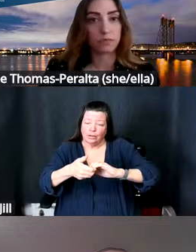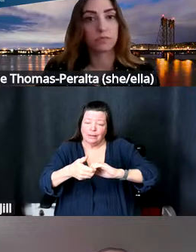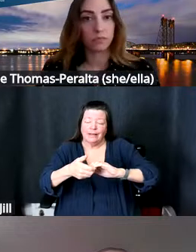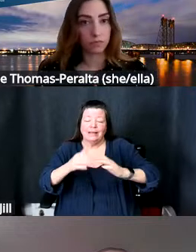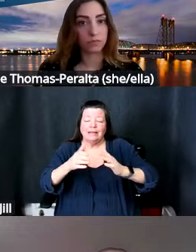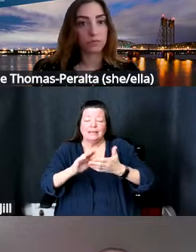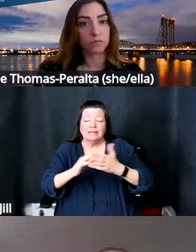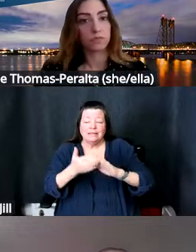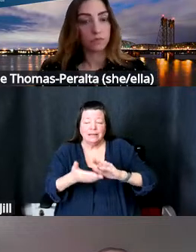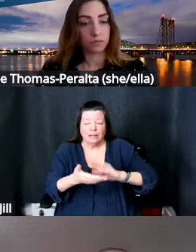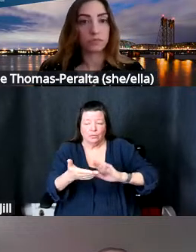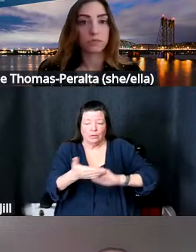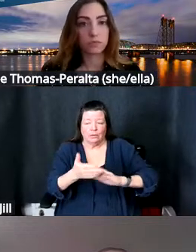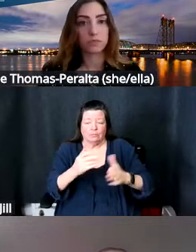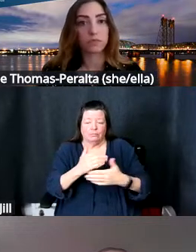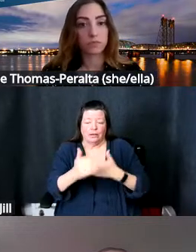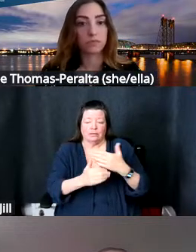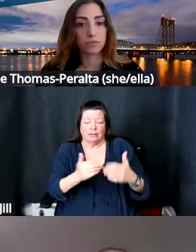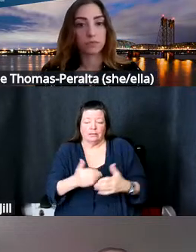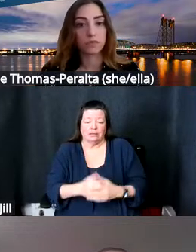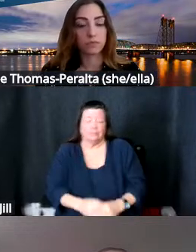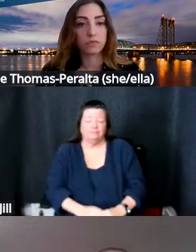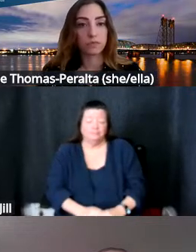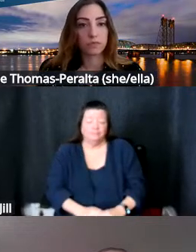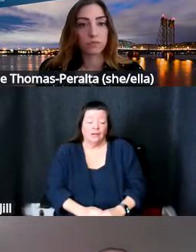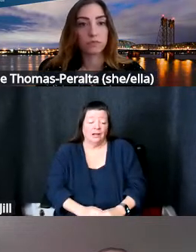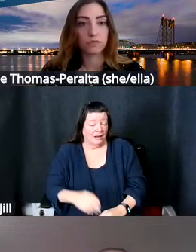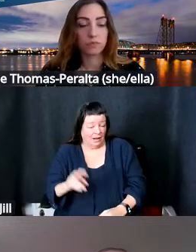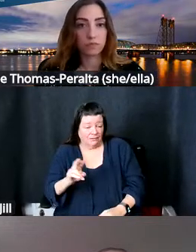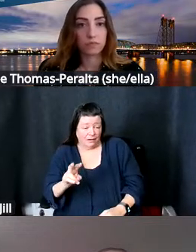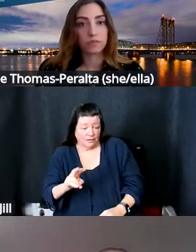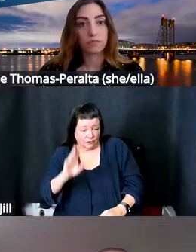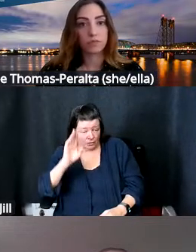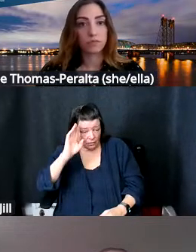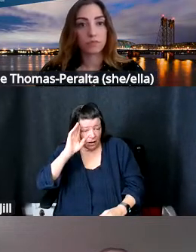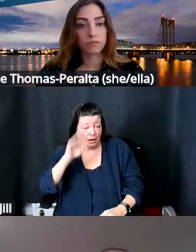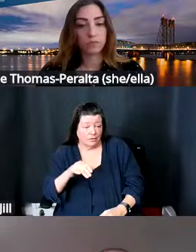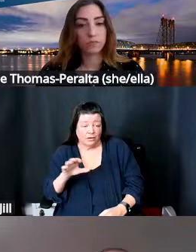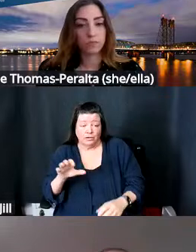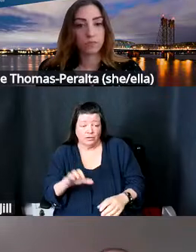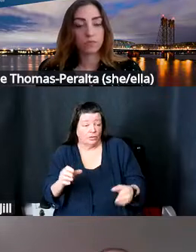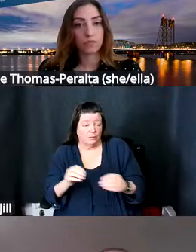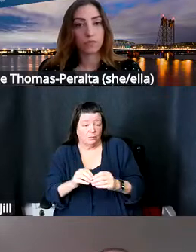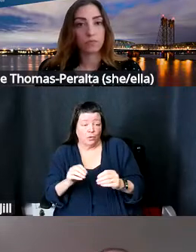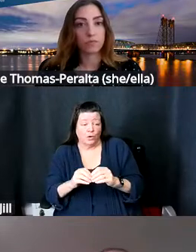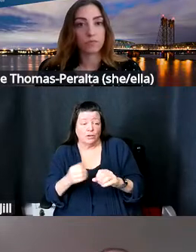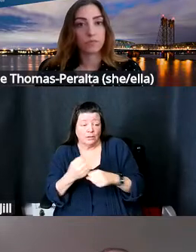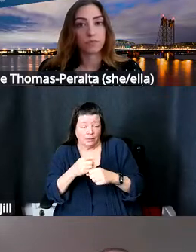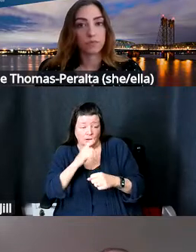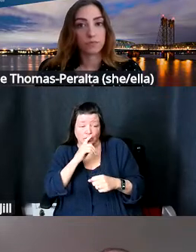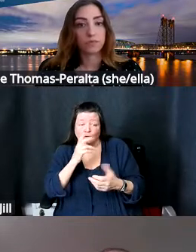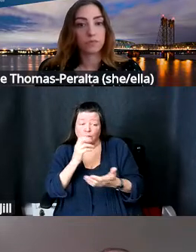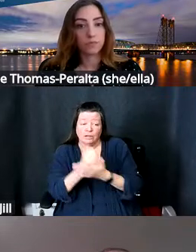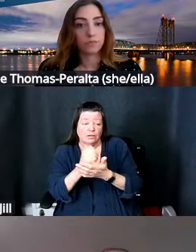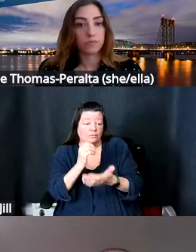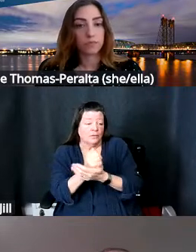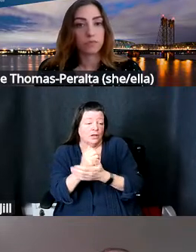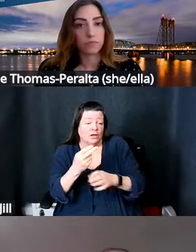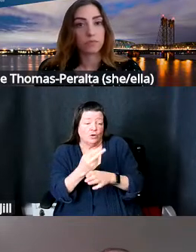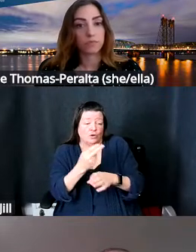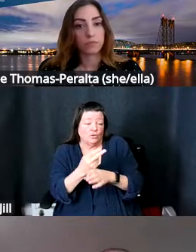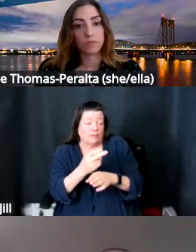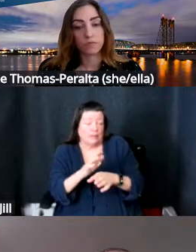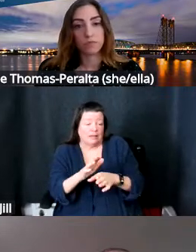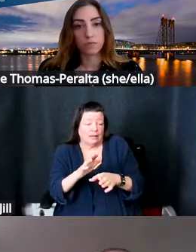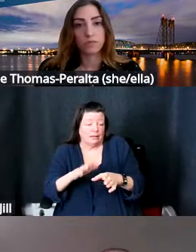process to do that. And Vancouver, I know you're doing similar things to make sure you're leveraging the cap and all the stuff around there. You have your